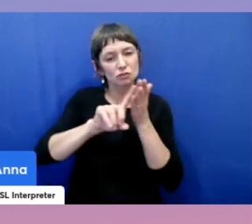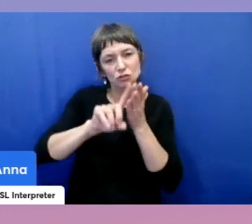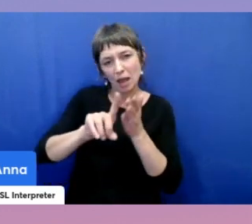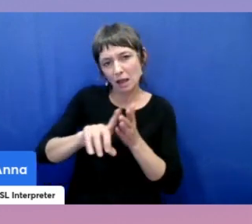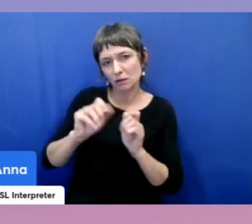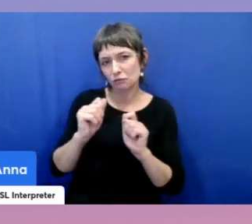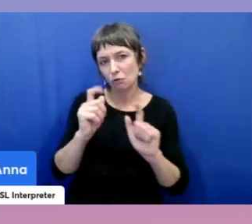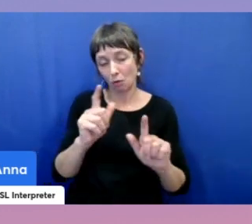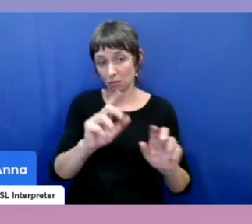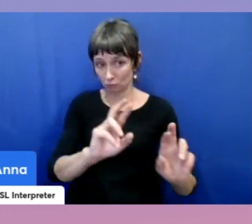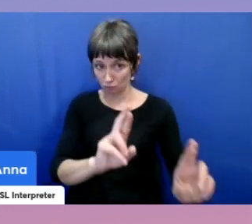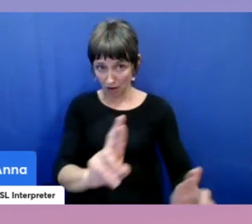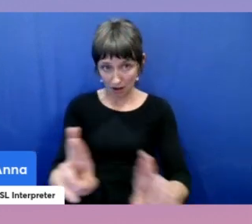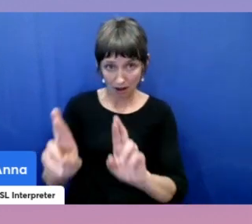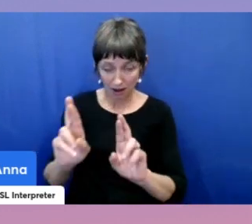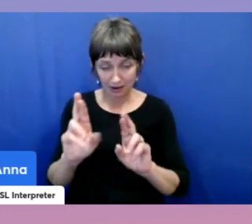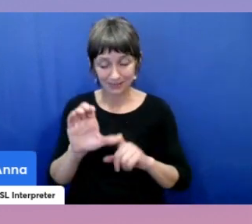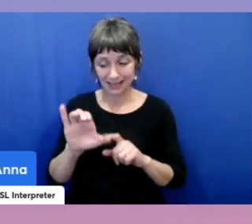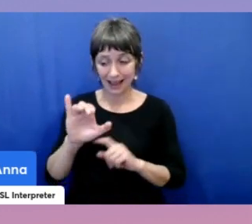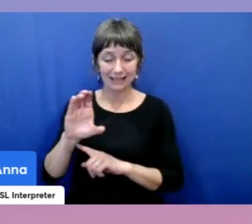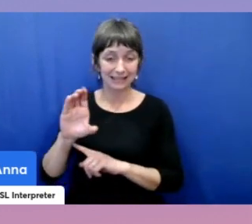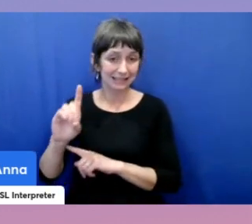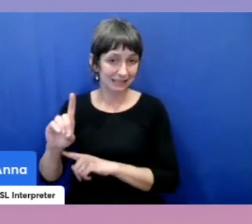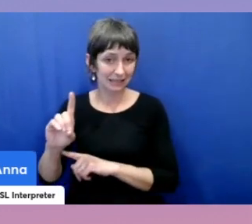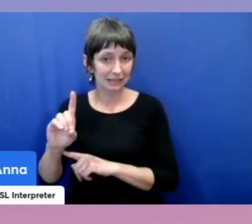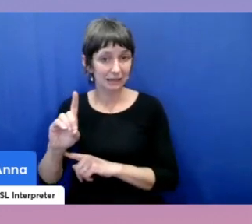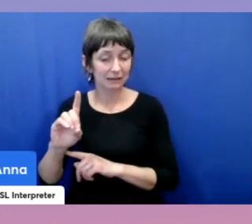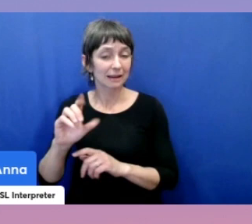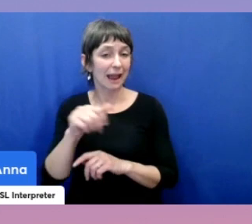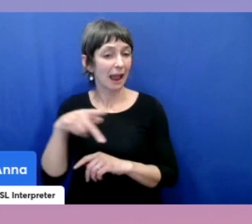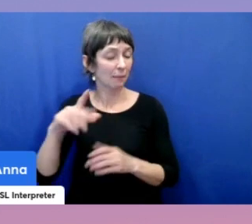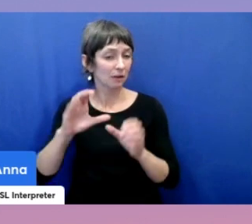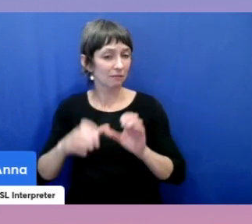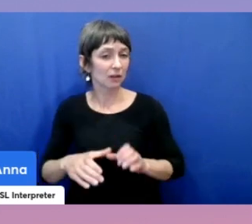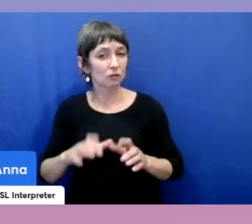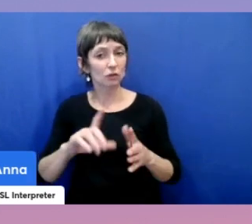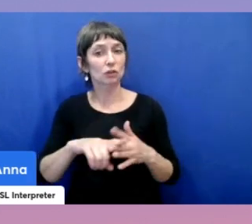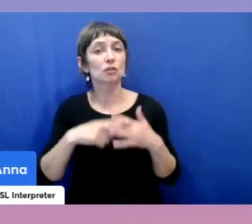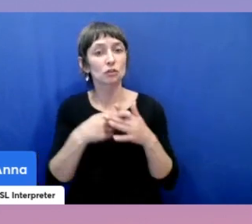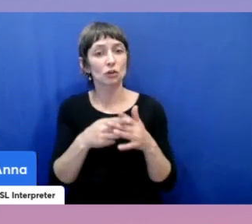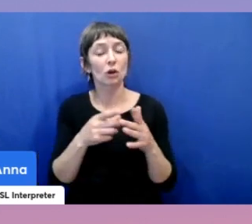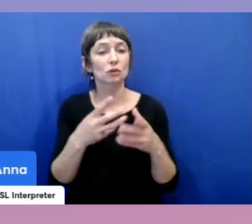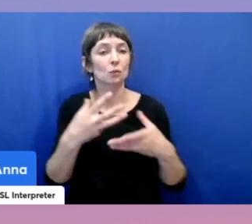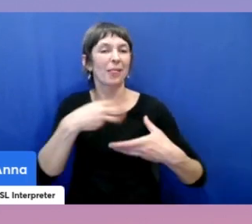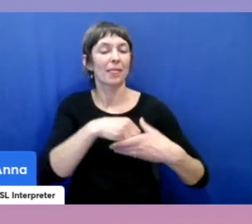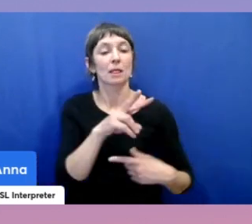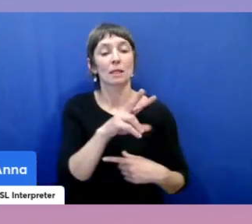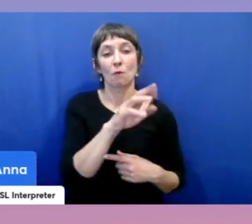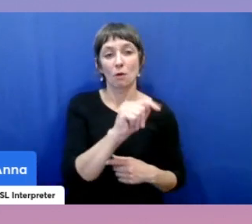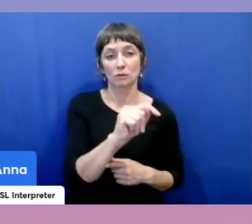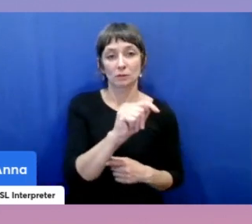the CICD application configuration that's stored within the Vault.